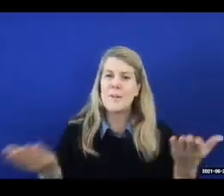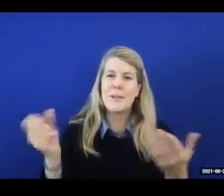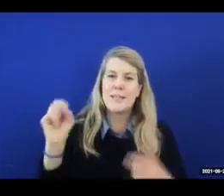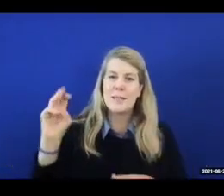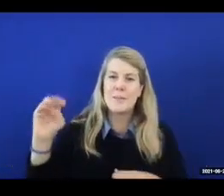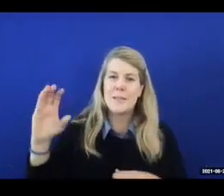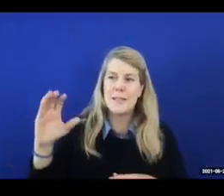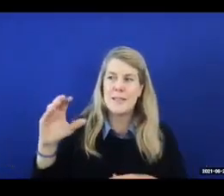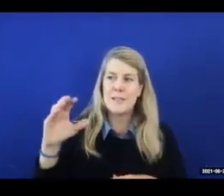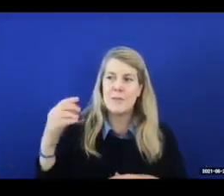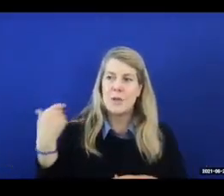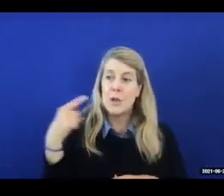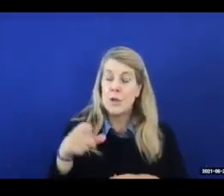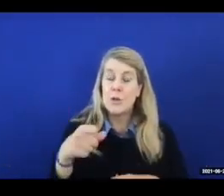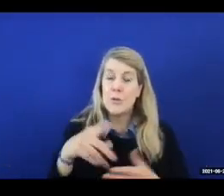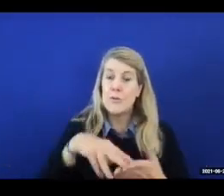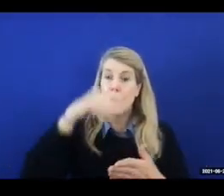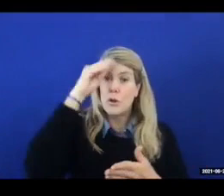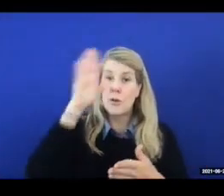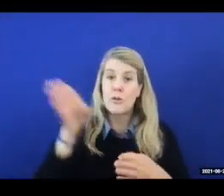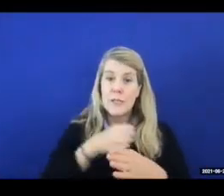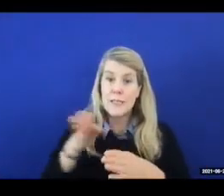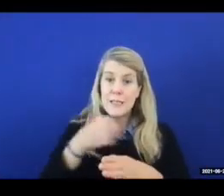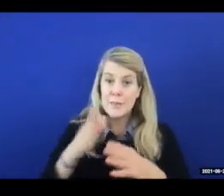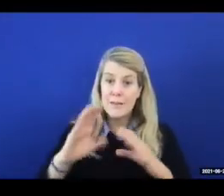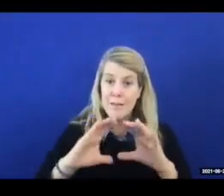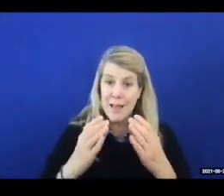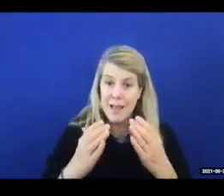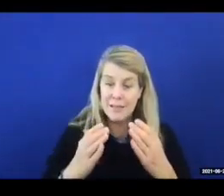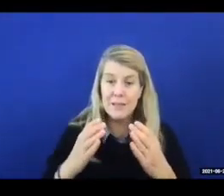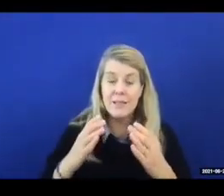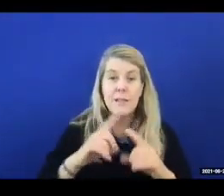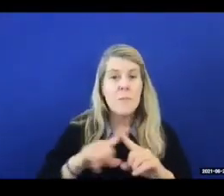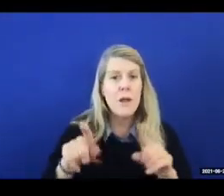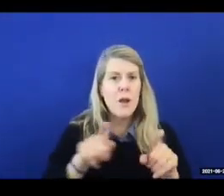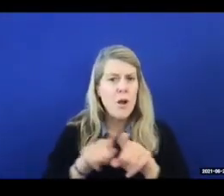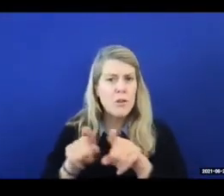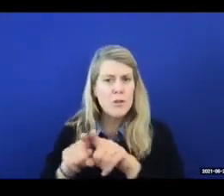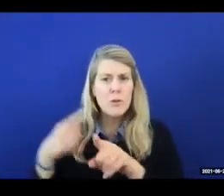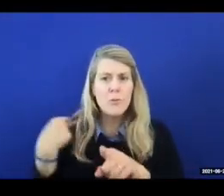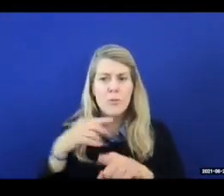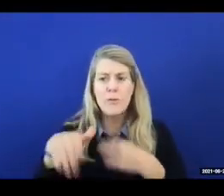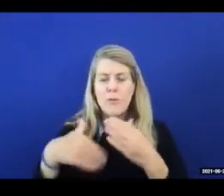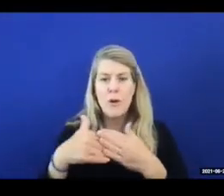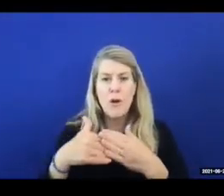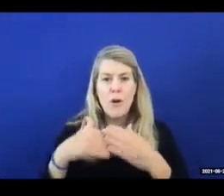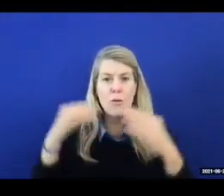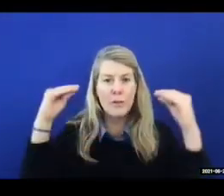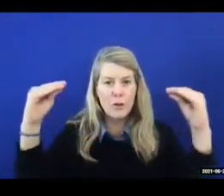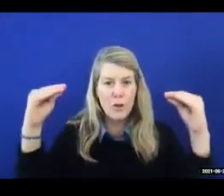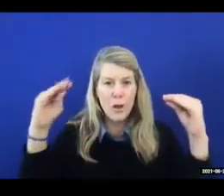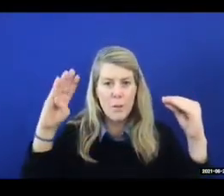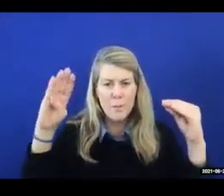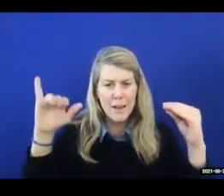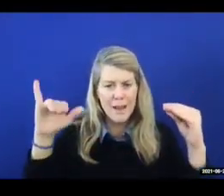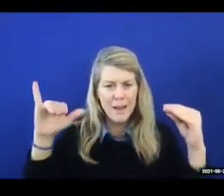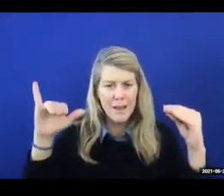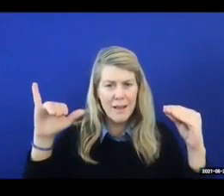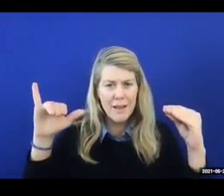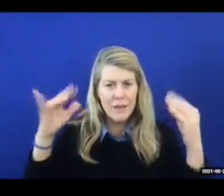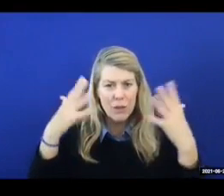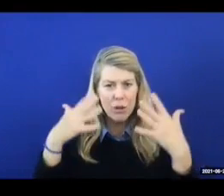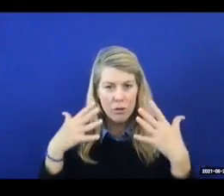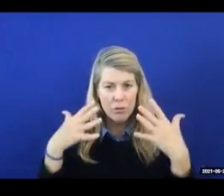College, not only have you learned your disciplines and coursework, but all of us have also been taught by sorrow,